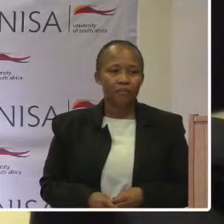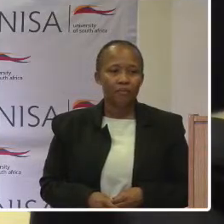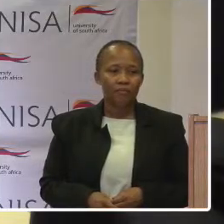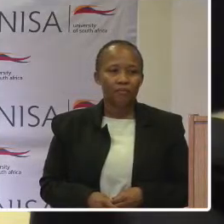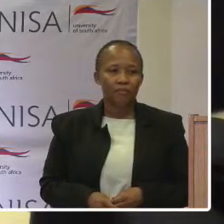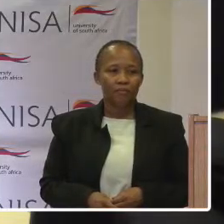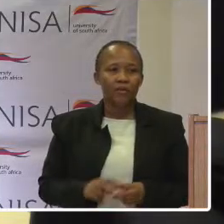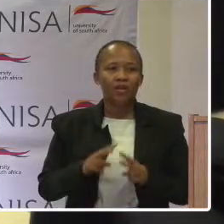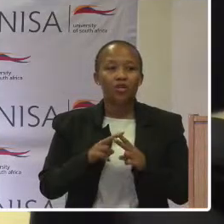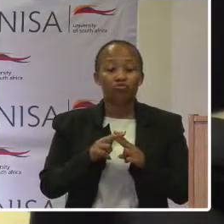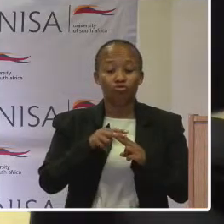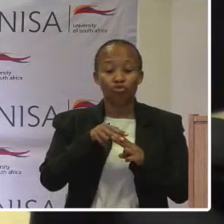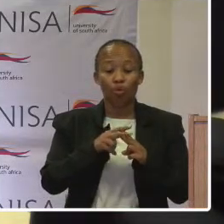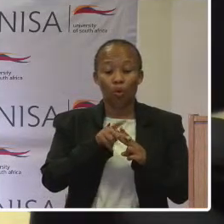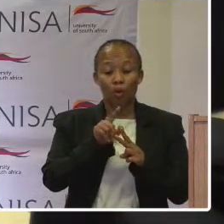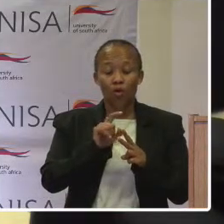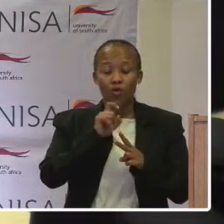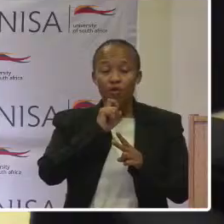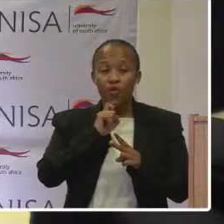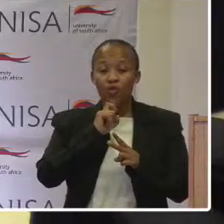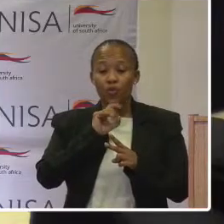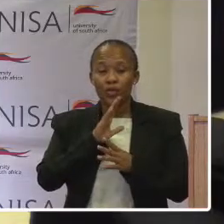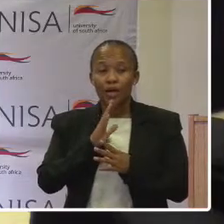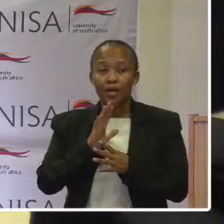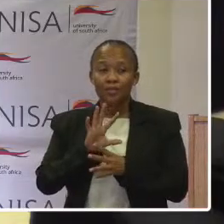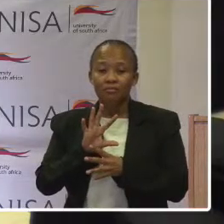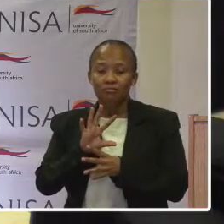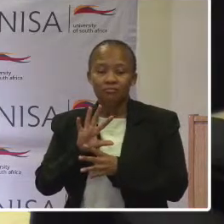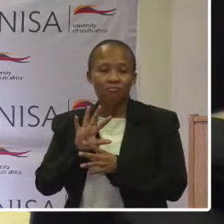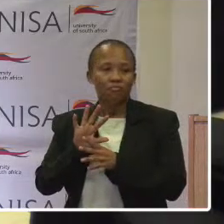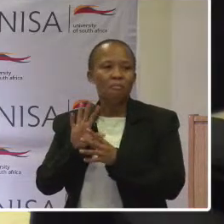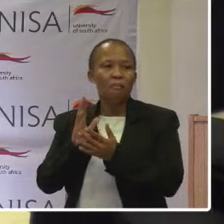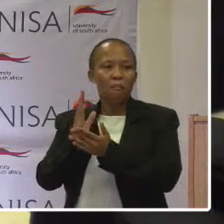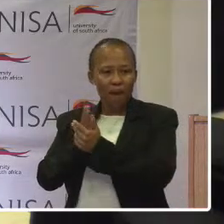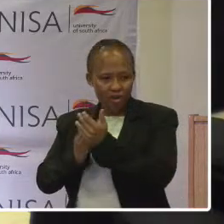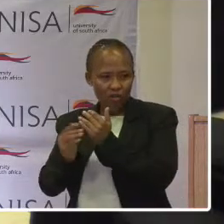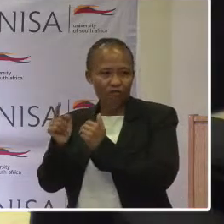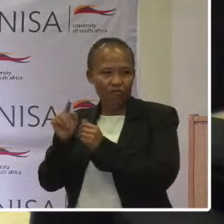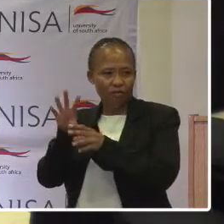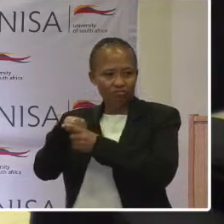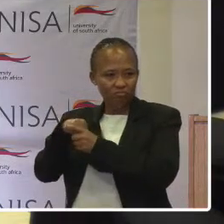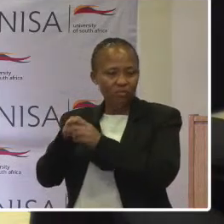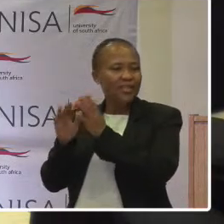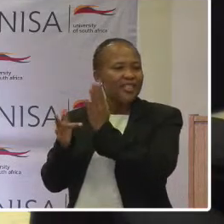as part of a technology that can